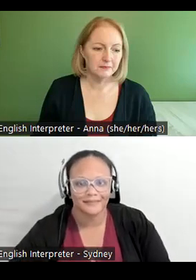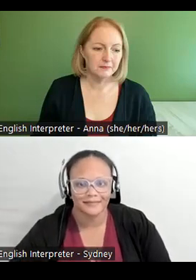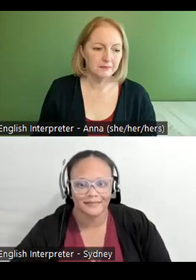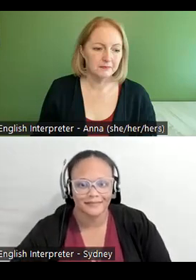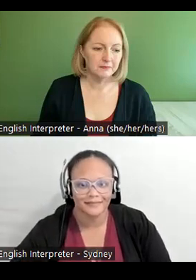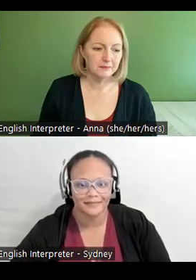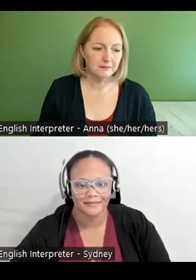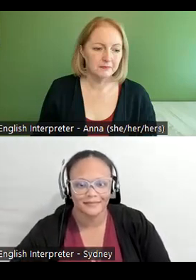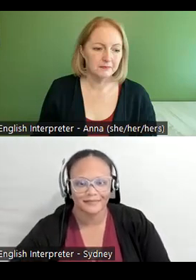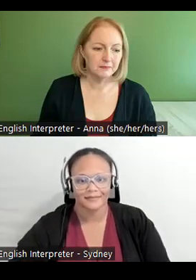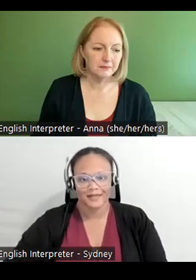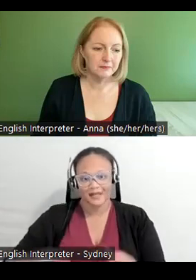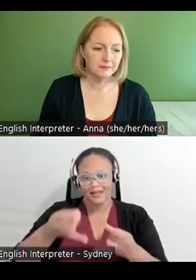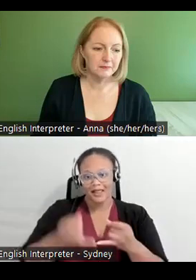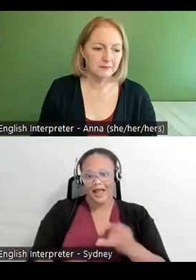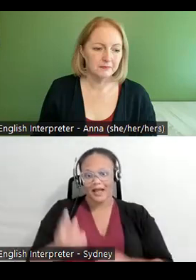in Spanish.